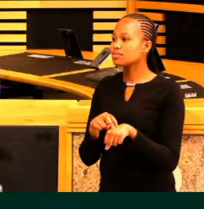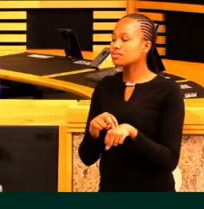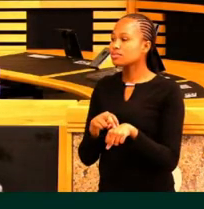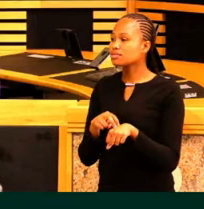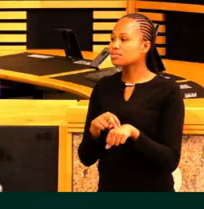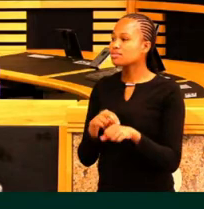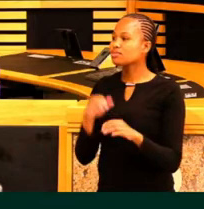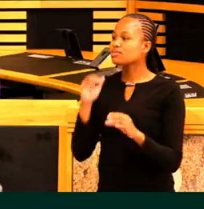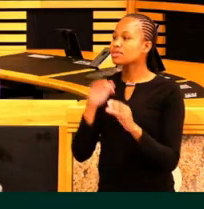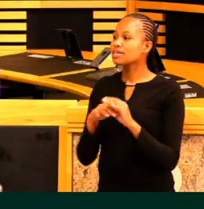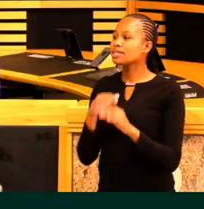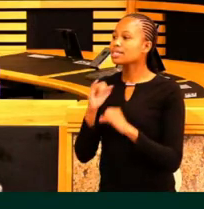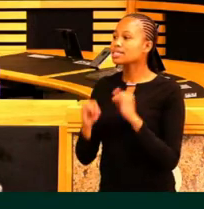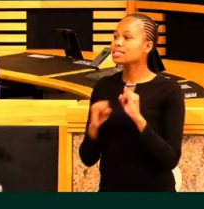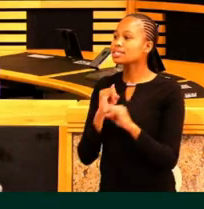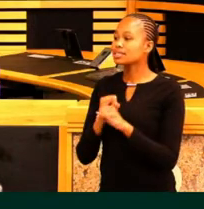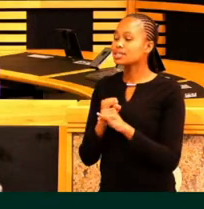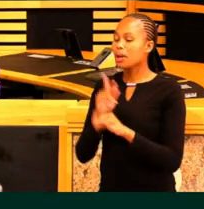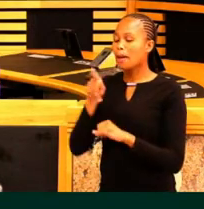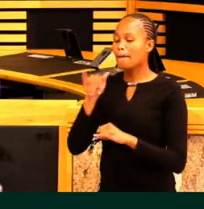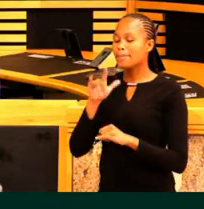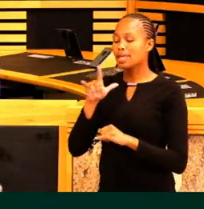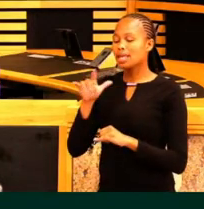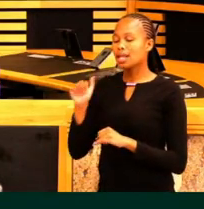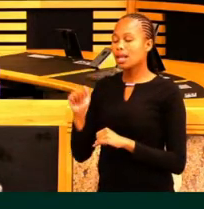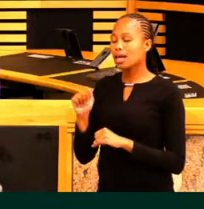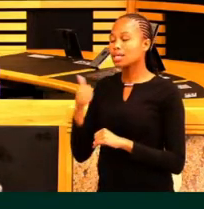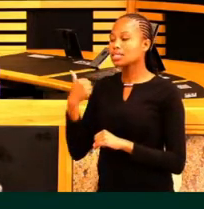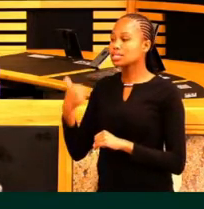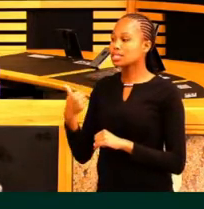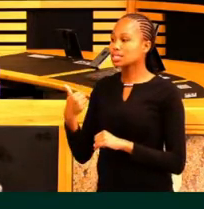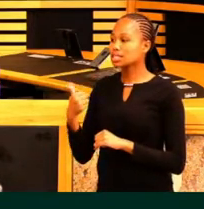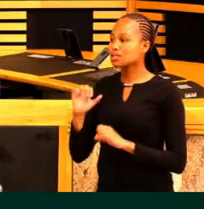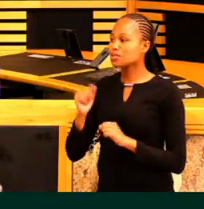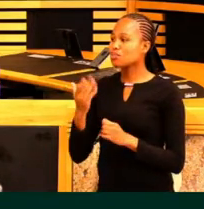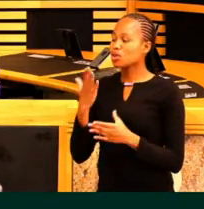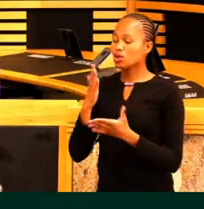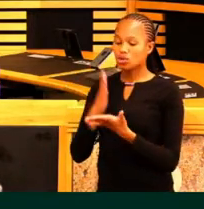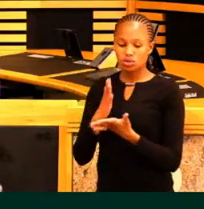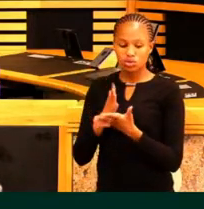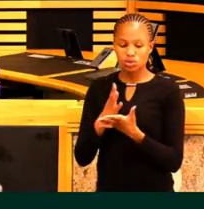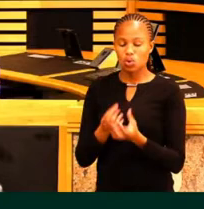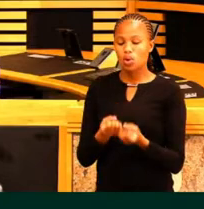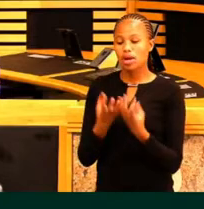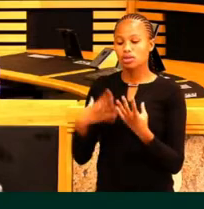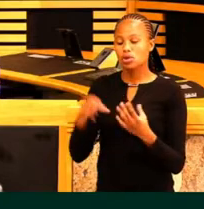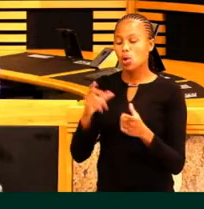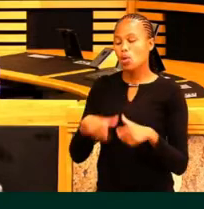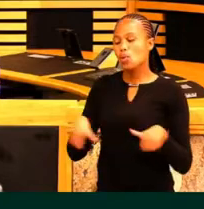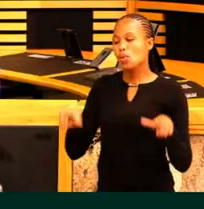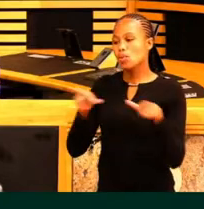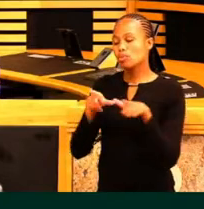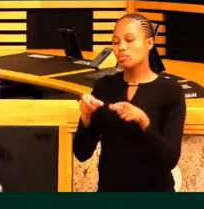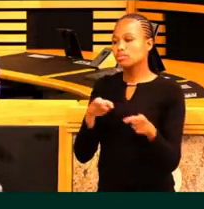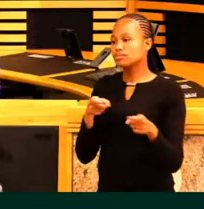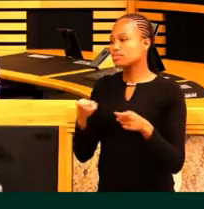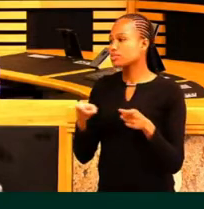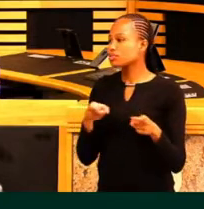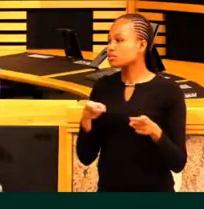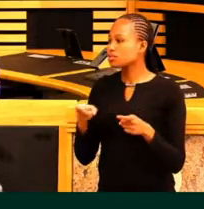in terms of pillar 6. to elevate accountability at all levels of management